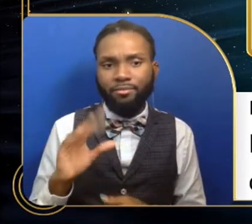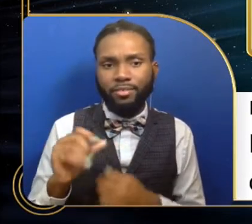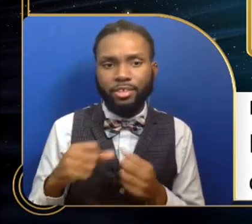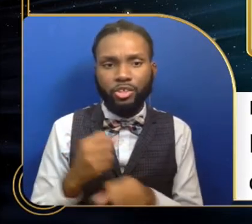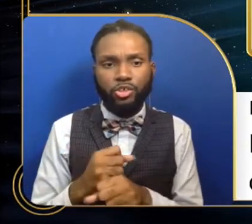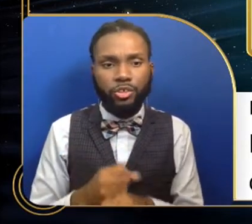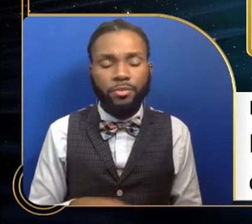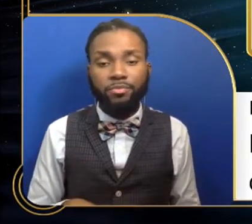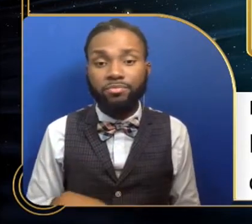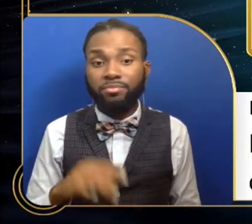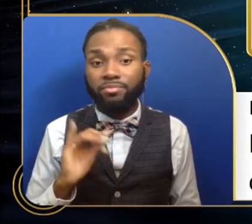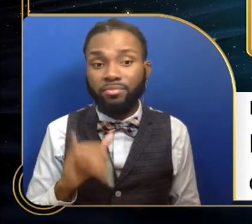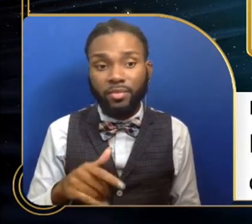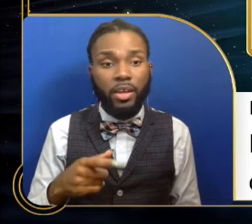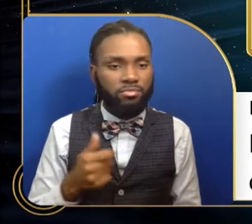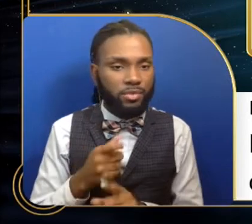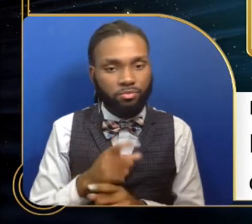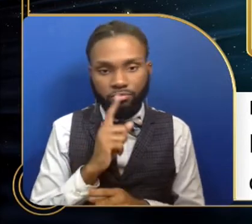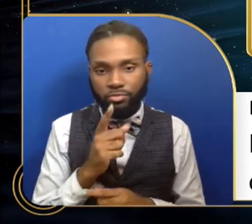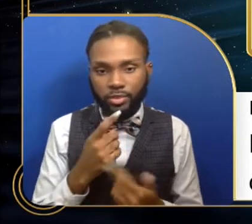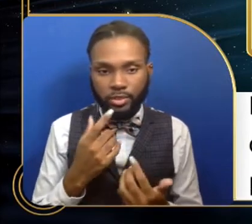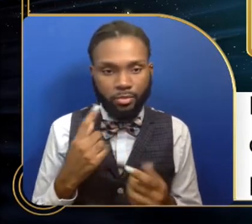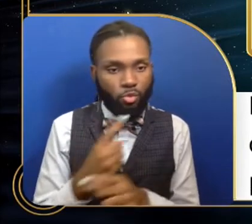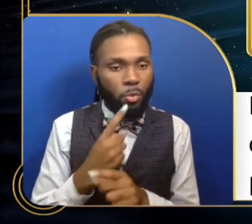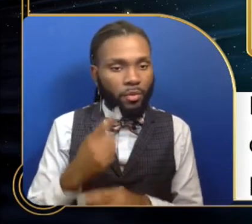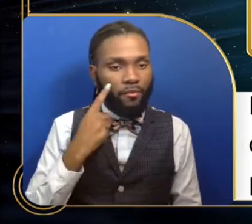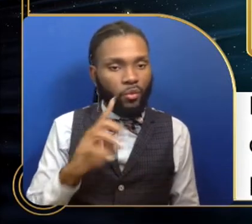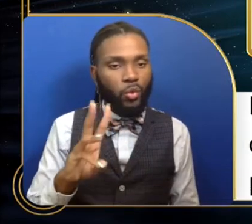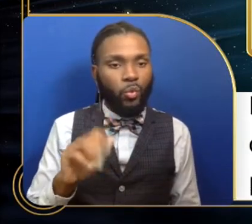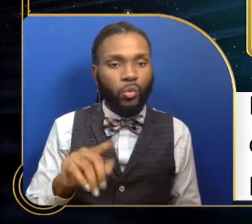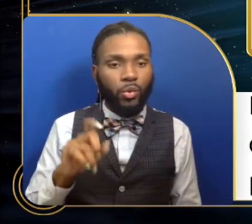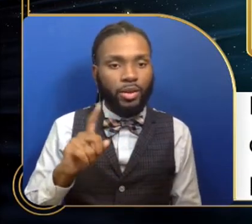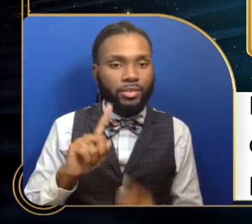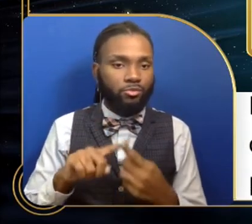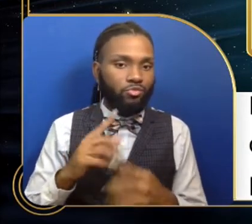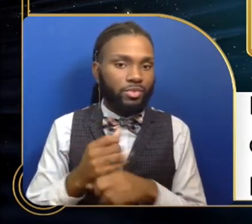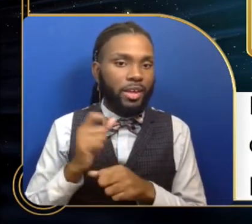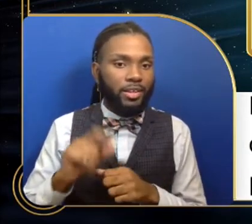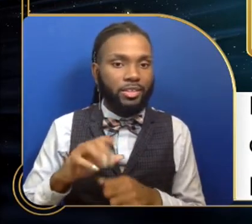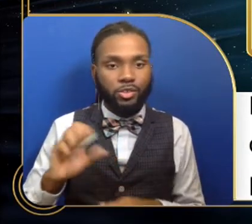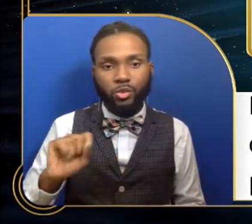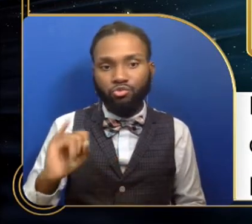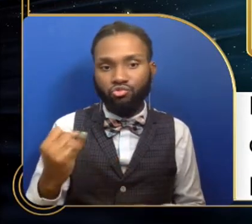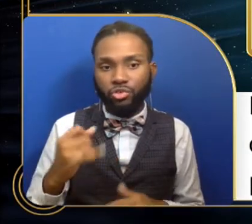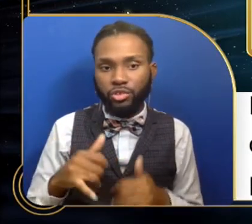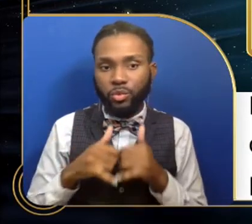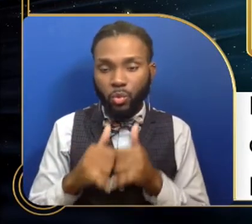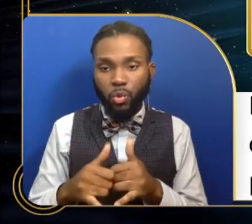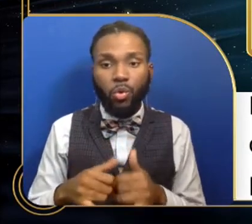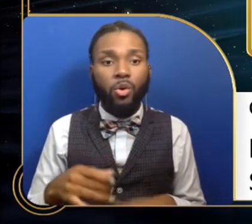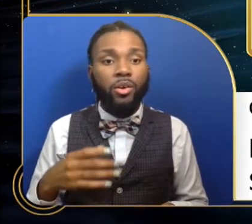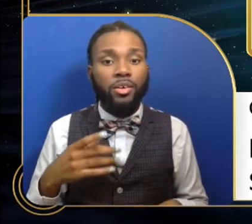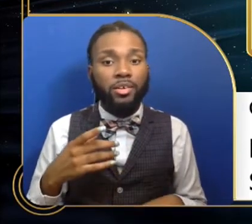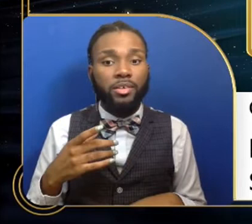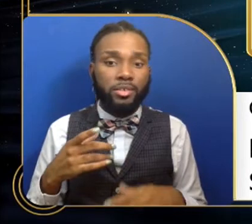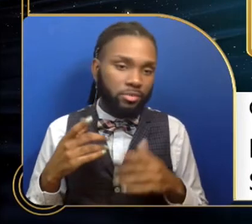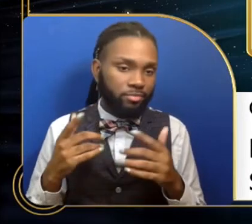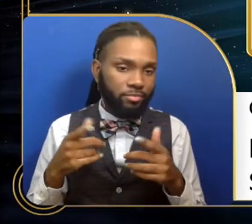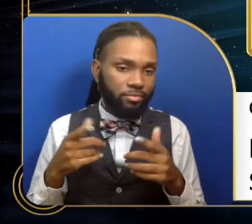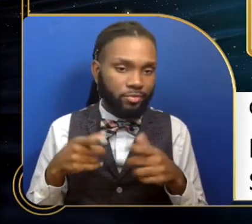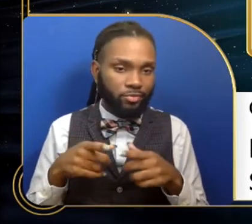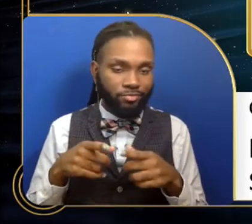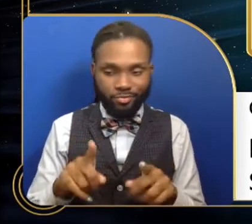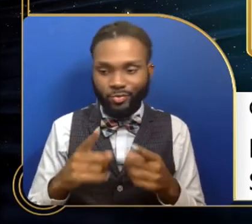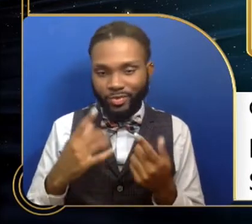thus particularly appropriate for Wade to receive this Social Justice Award at the 50th anniversary of the